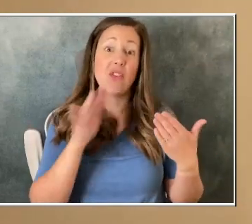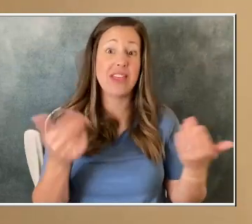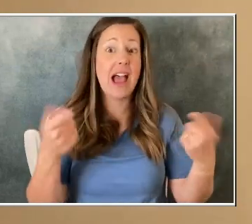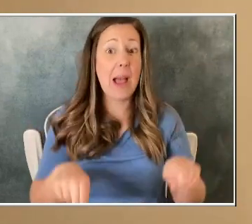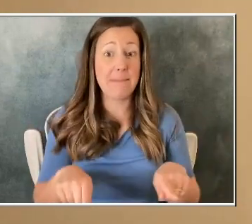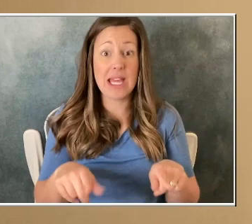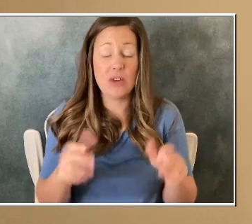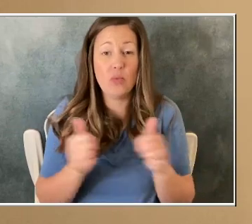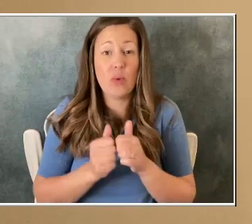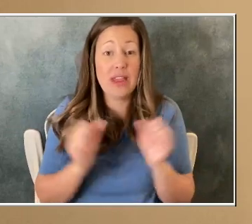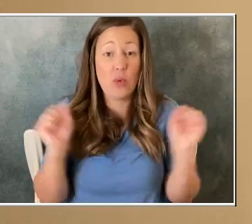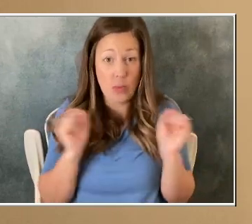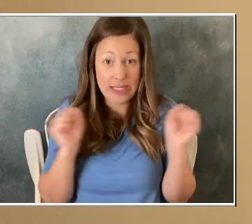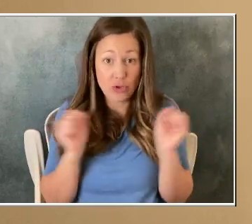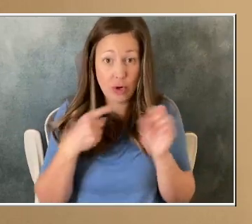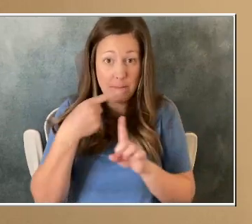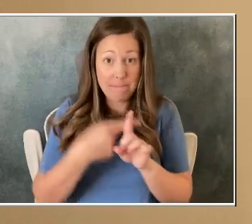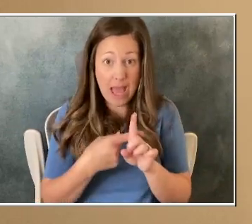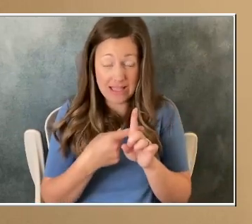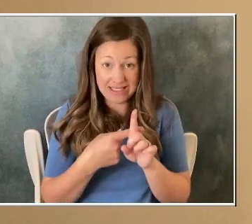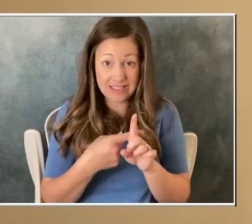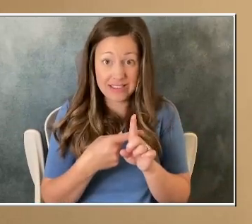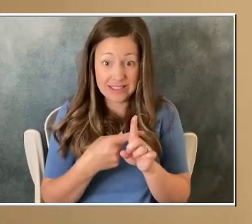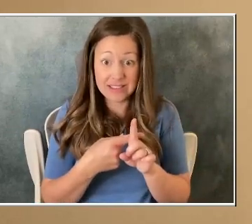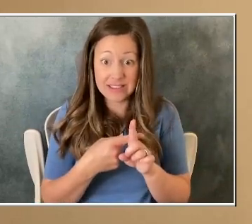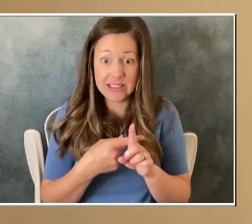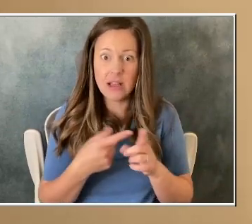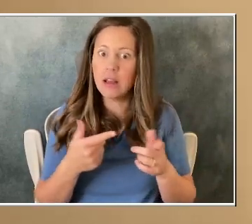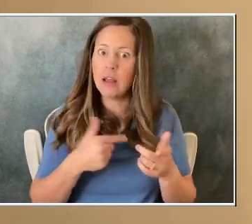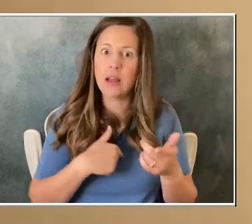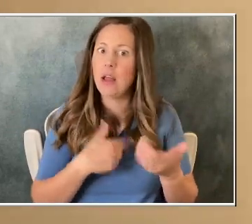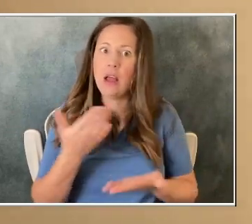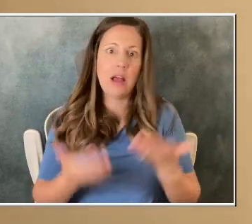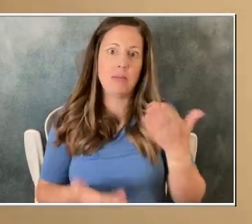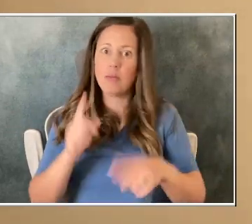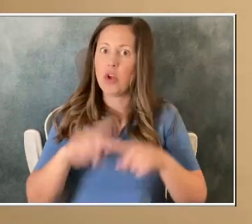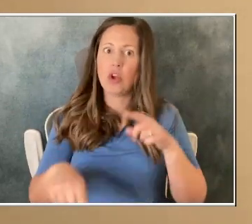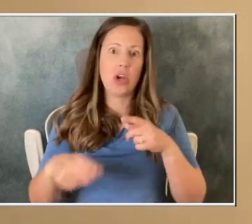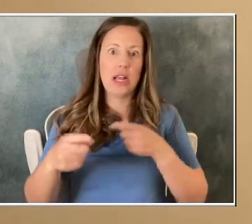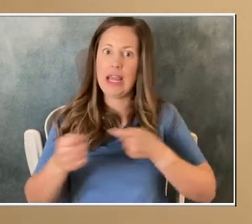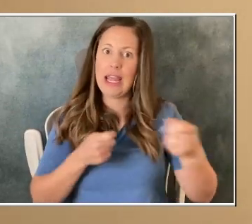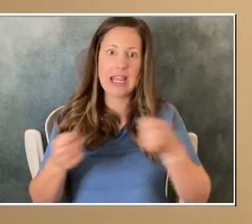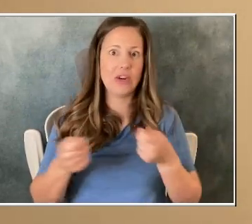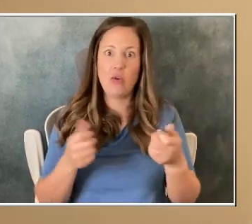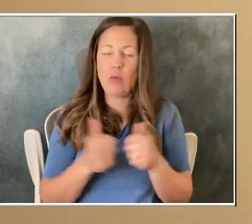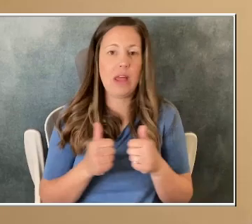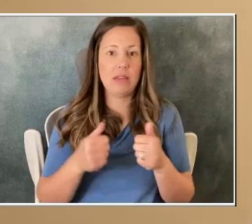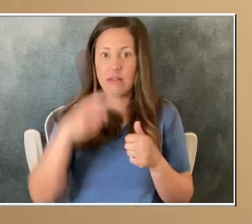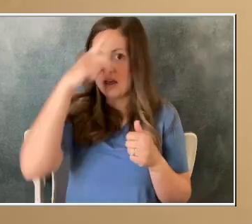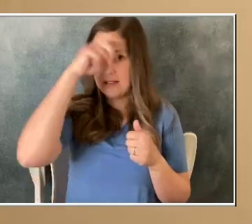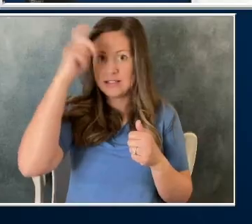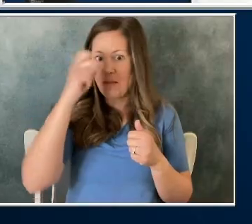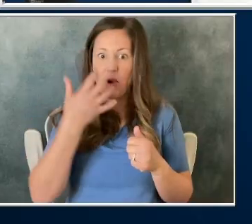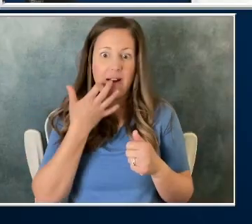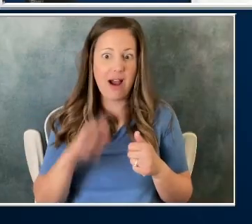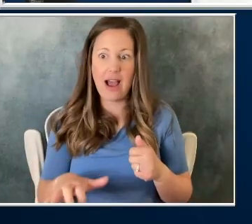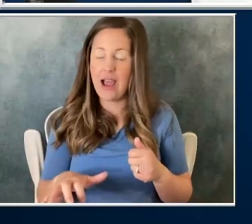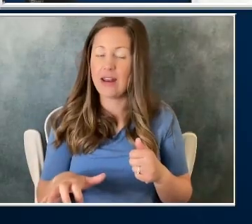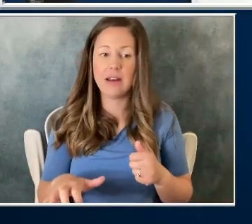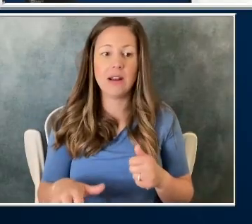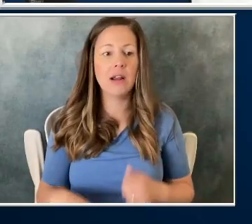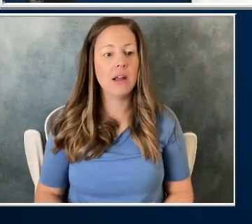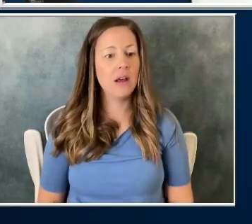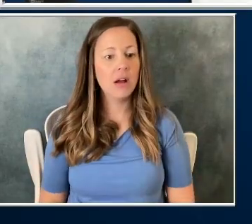months, because I don't know if I would have been able to handle it in the full fledged of the summer. Wow, that